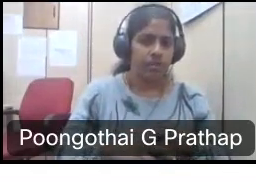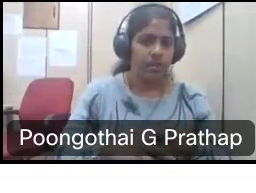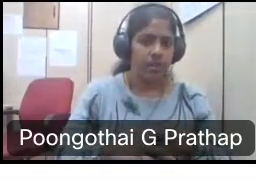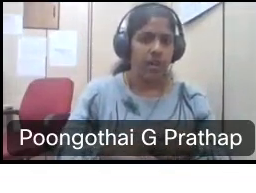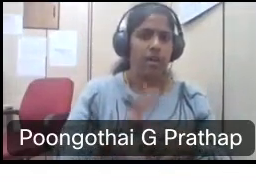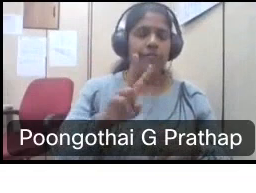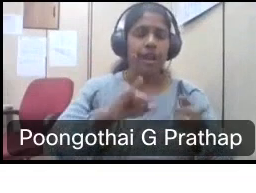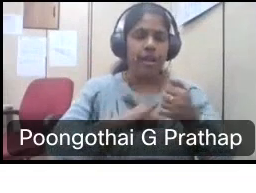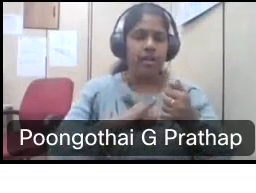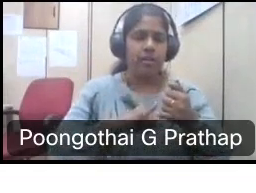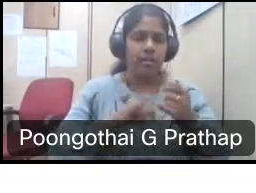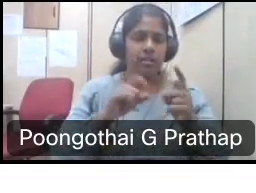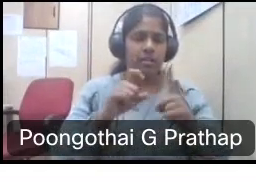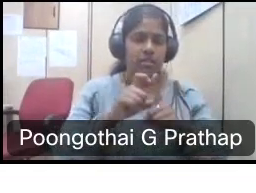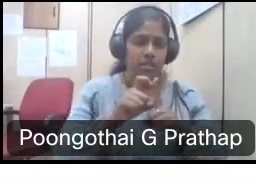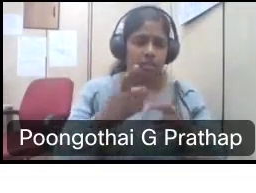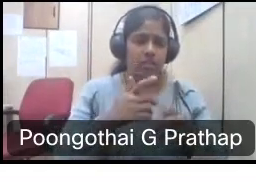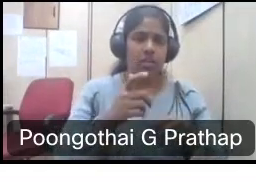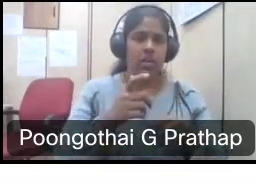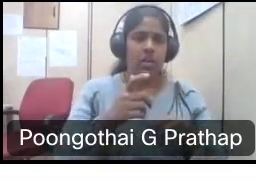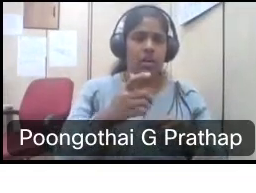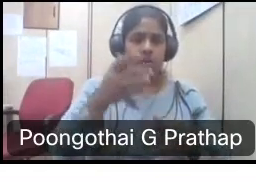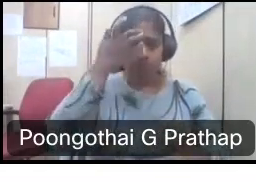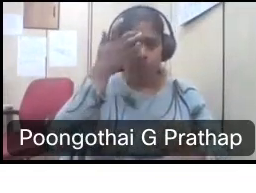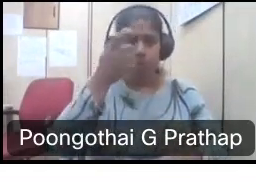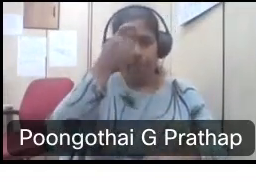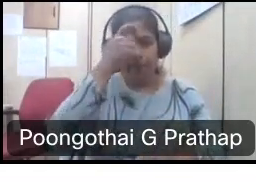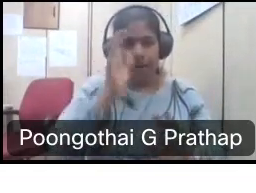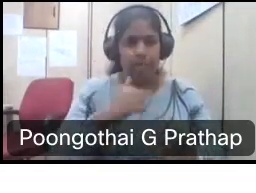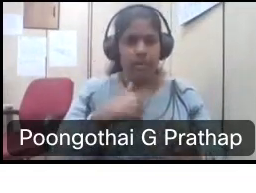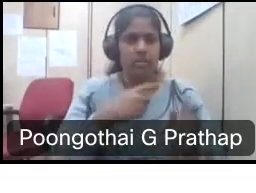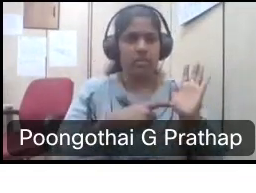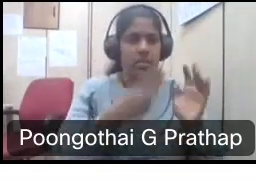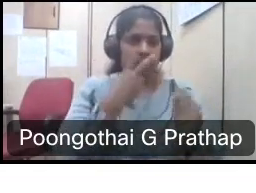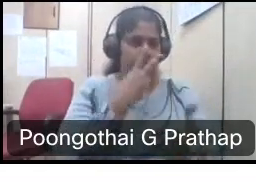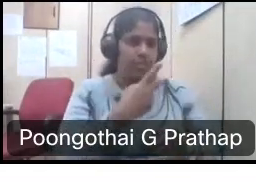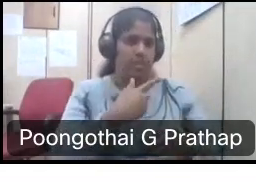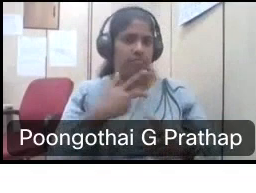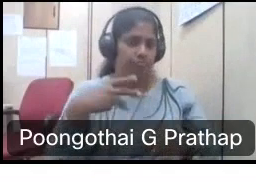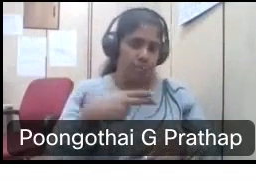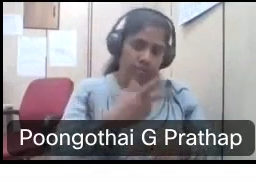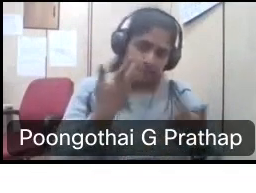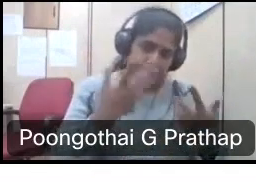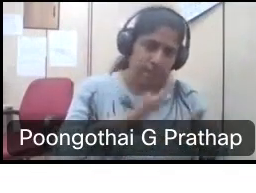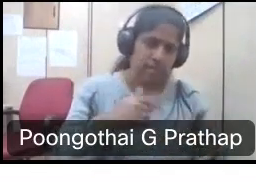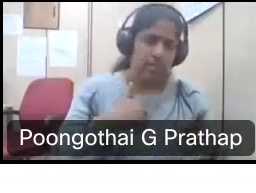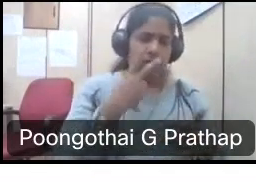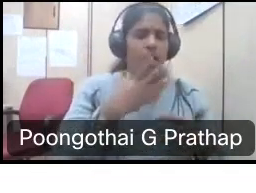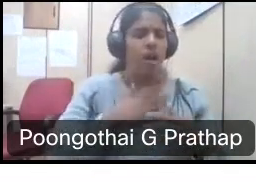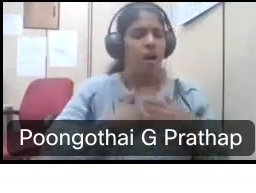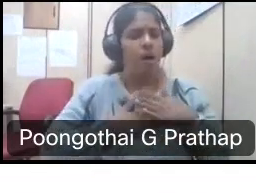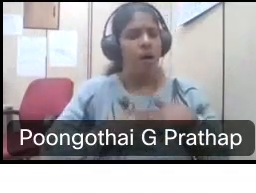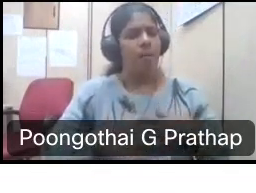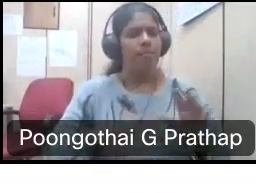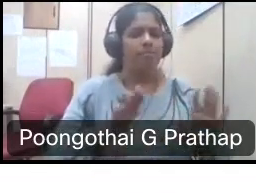surgery and patient recovered very well. You can see how calm and quiet he is. And when I asked father, when child was